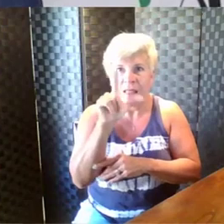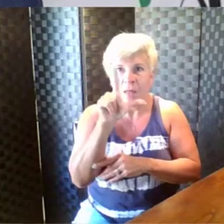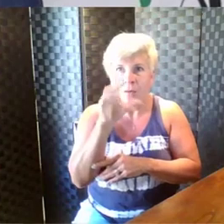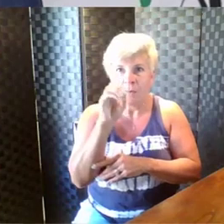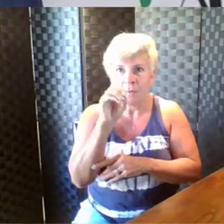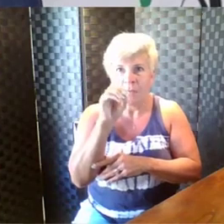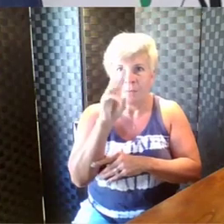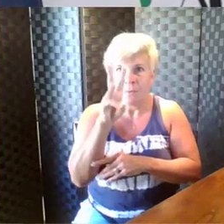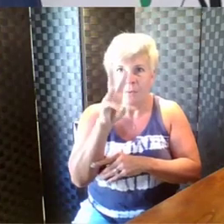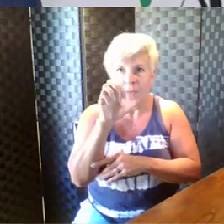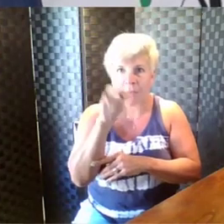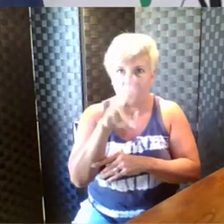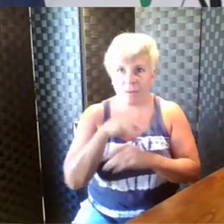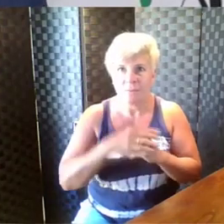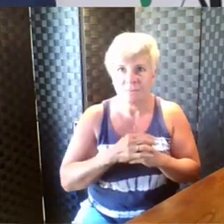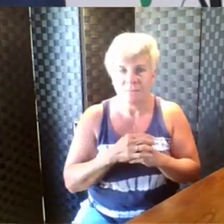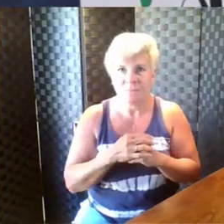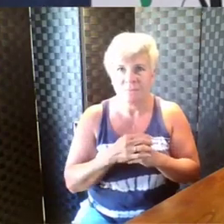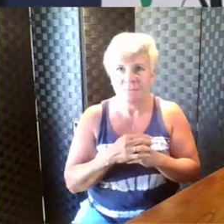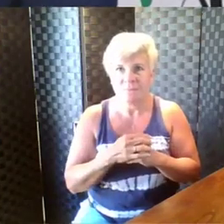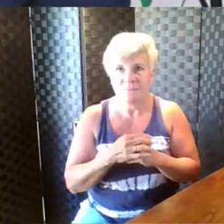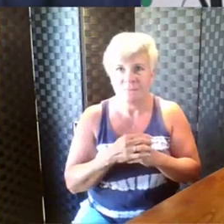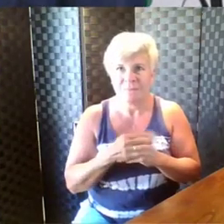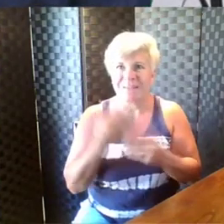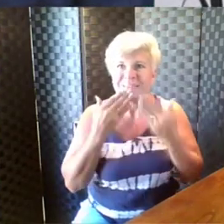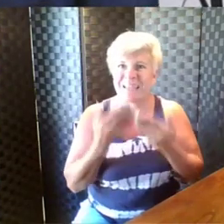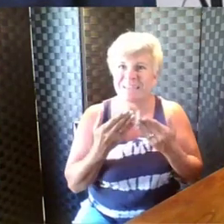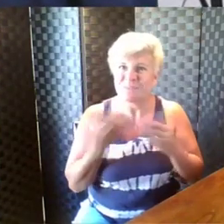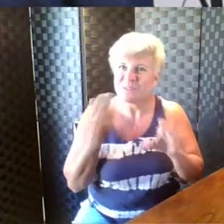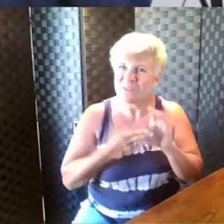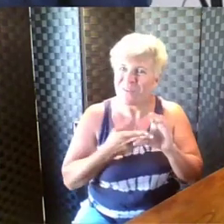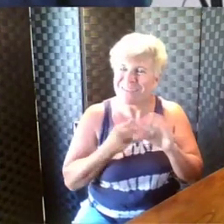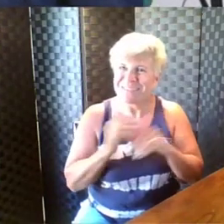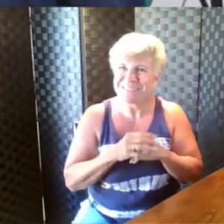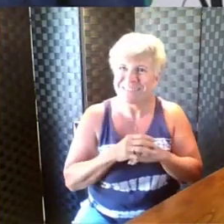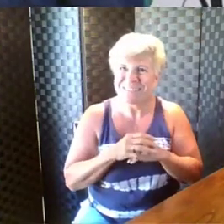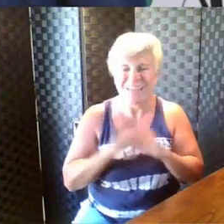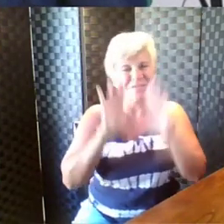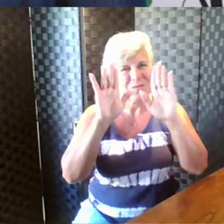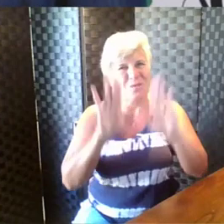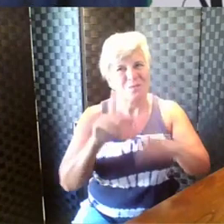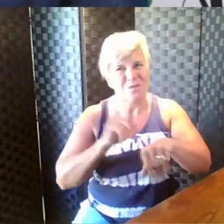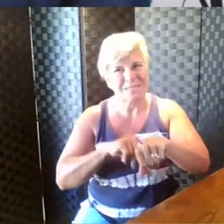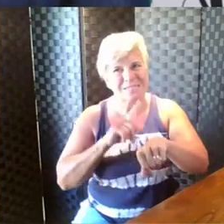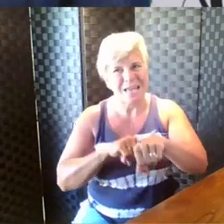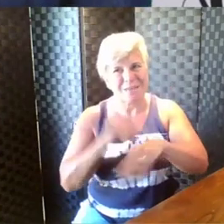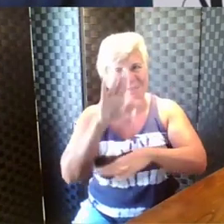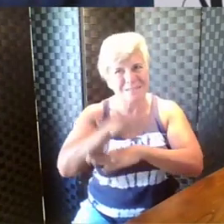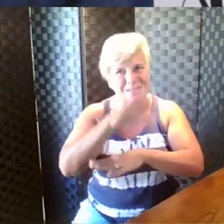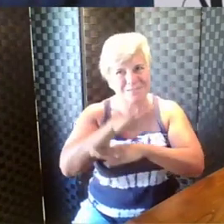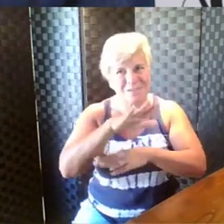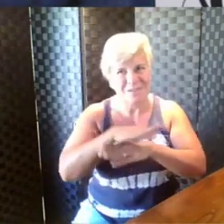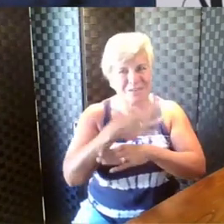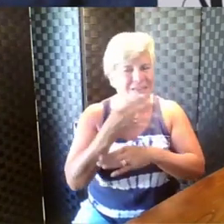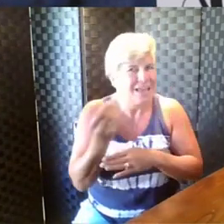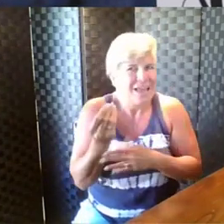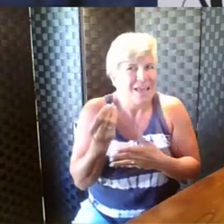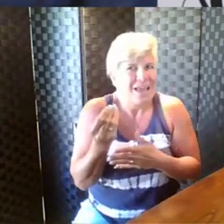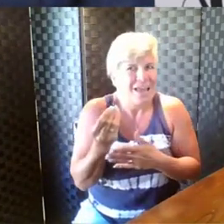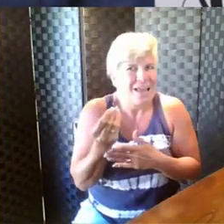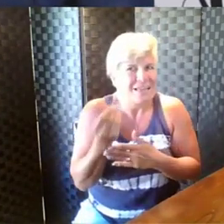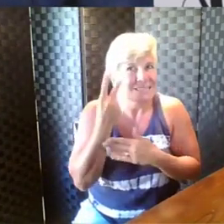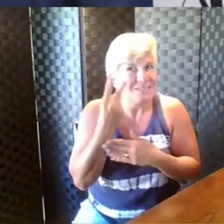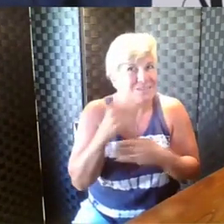F-L-O-W-E-R. Thanks for joining me, and I hope you have a great time this afternoon, and I'll look forward to seeing you next time. Thanks.